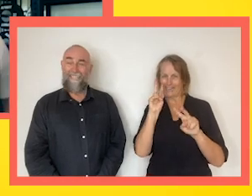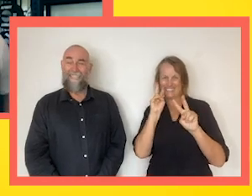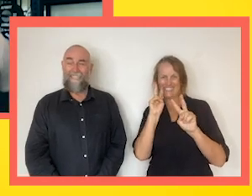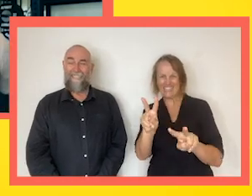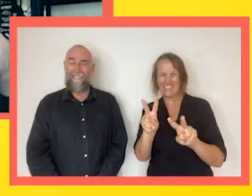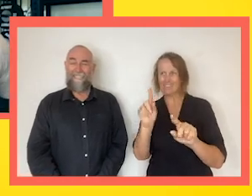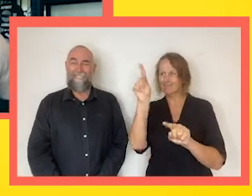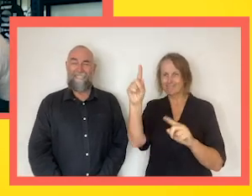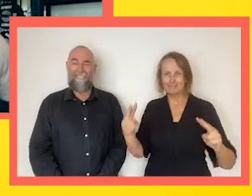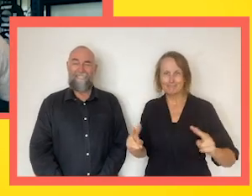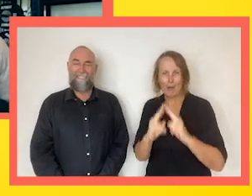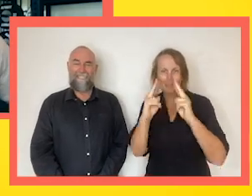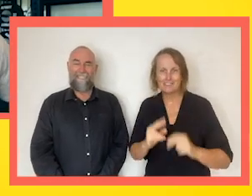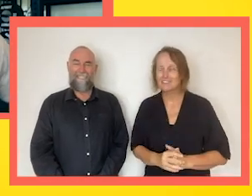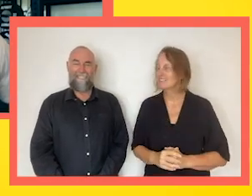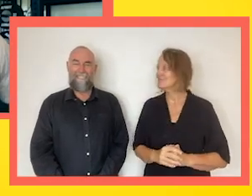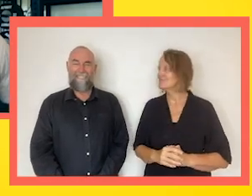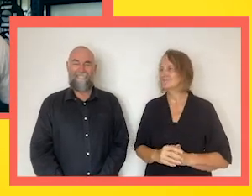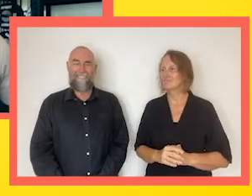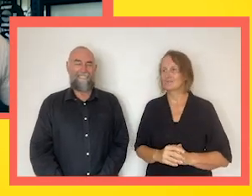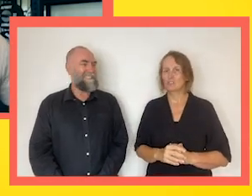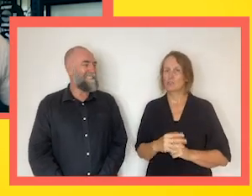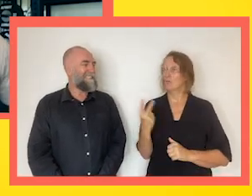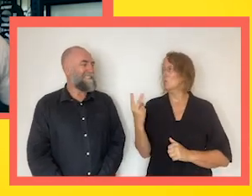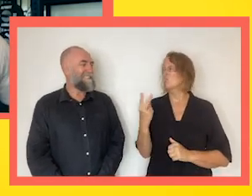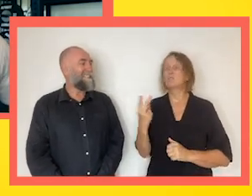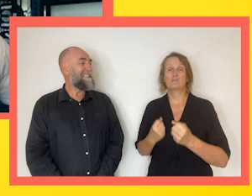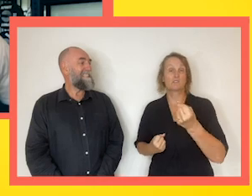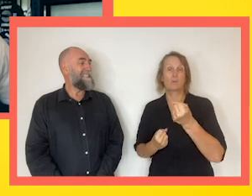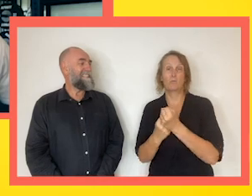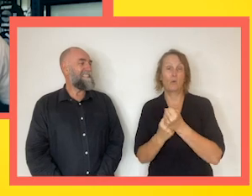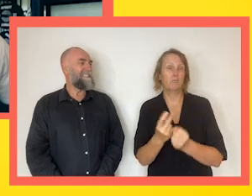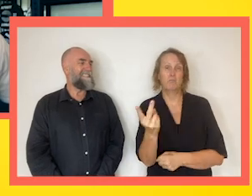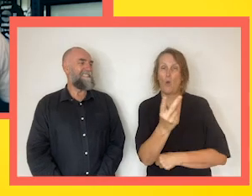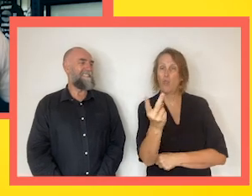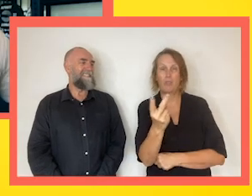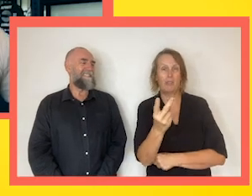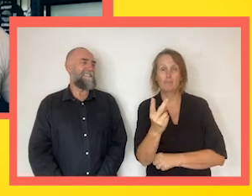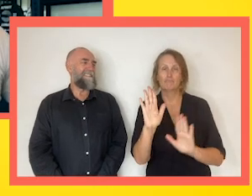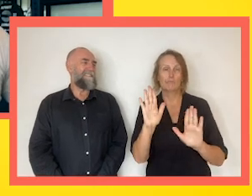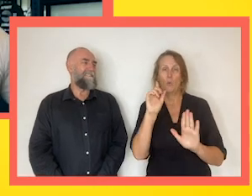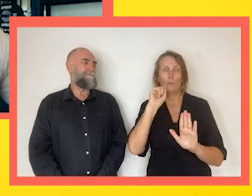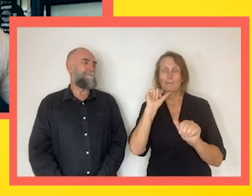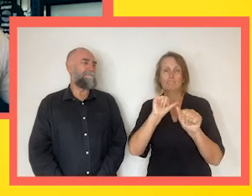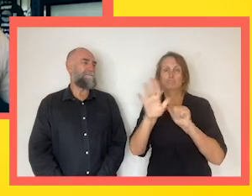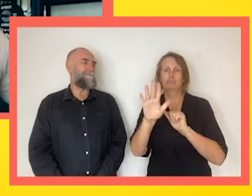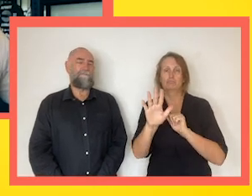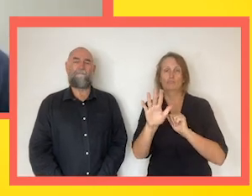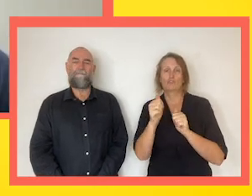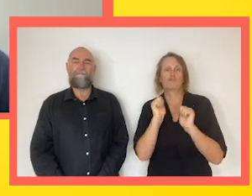two in the flesh over there, Kurt. And yeah, we're going to be right behind them. These guys are going to be the next dynamic